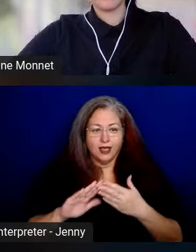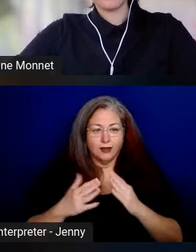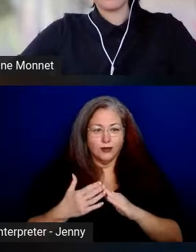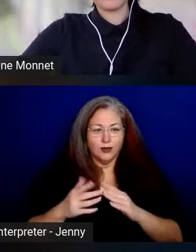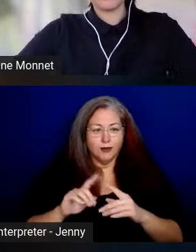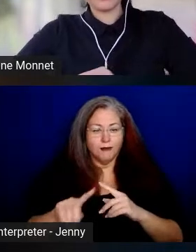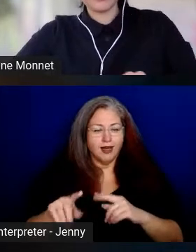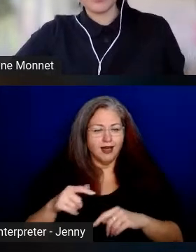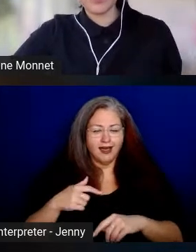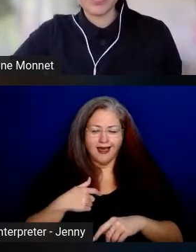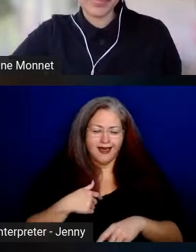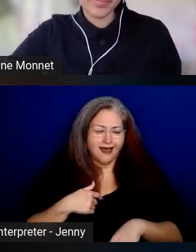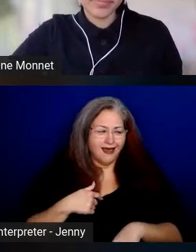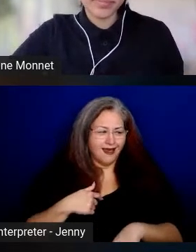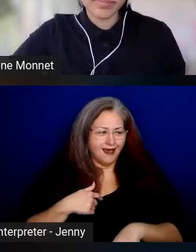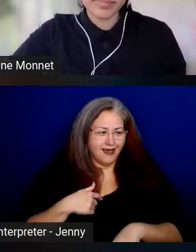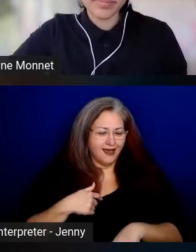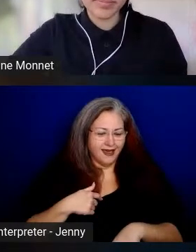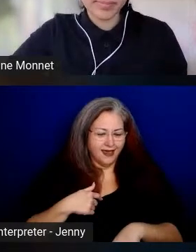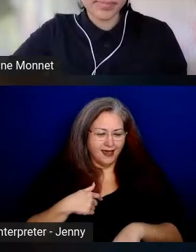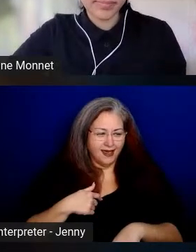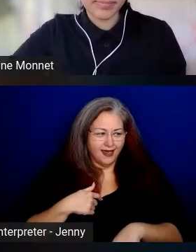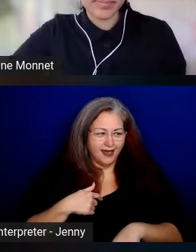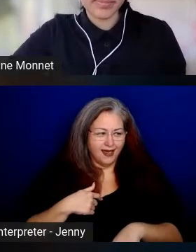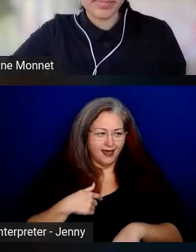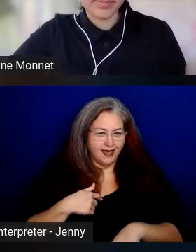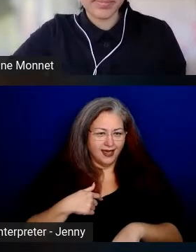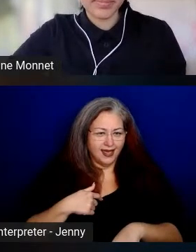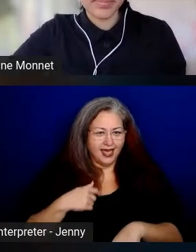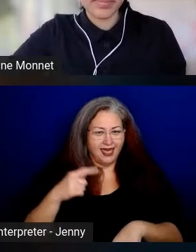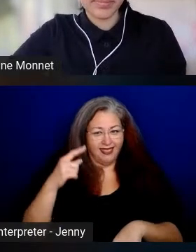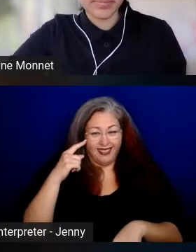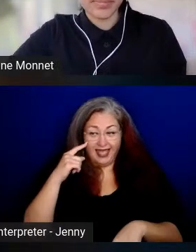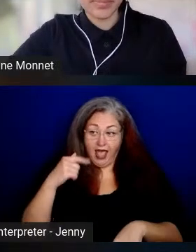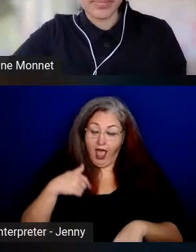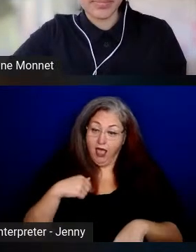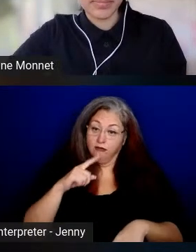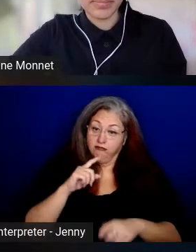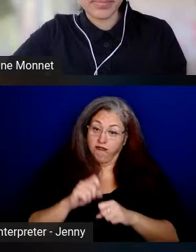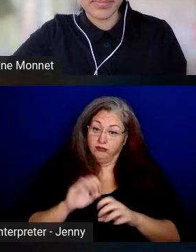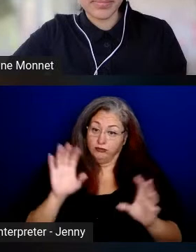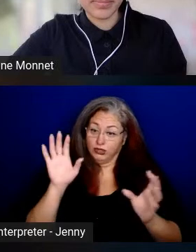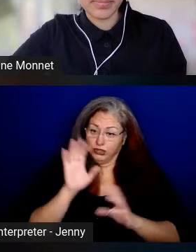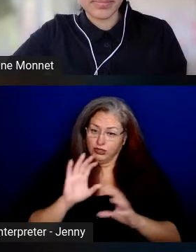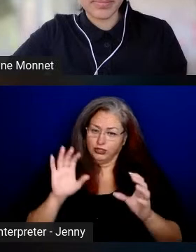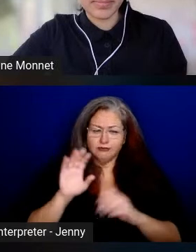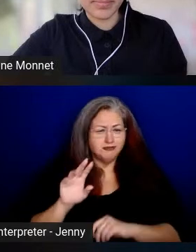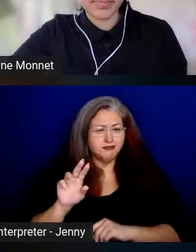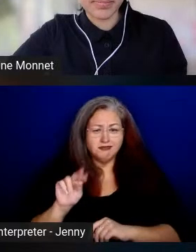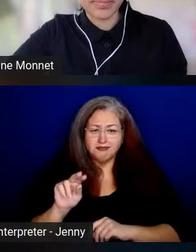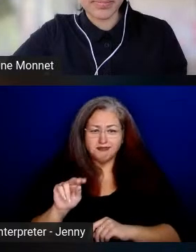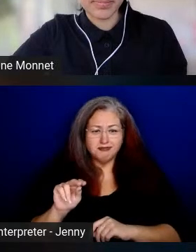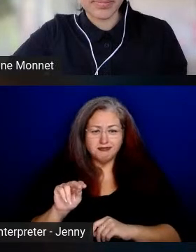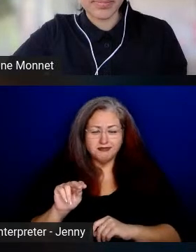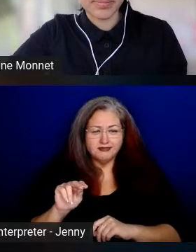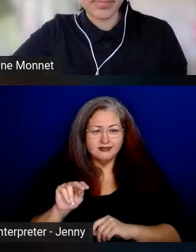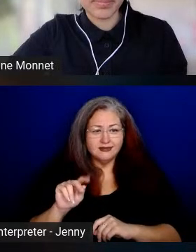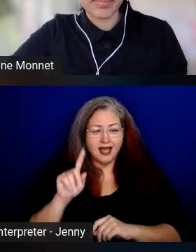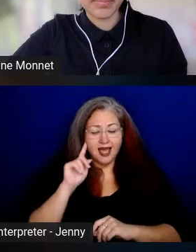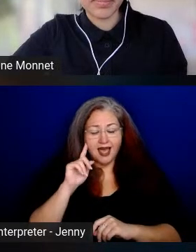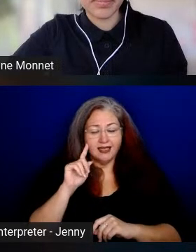is a thing that I am searching in. It is, I think,